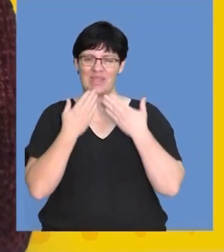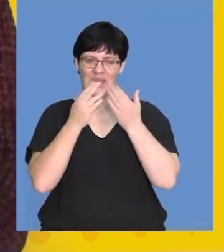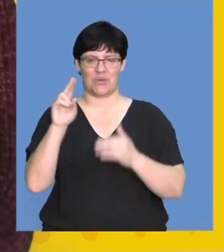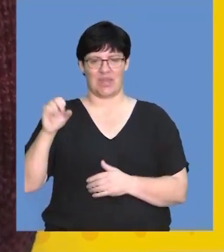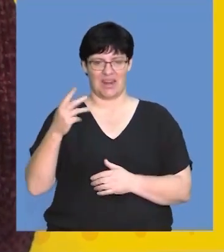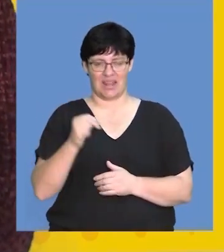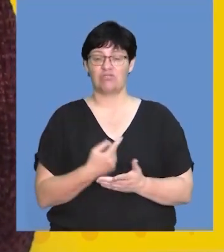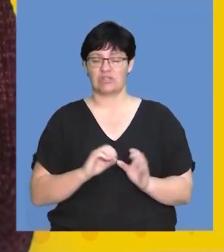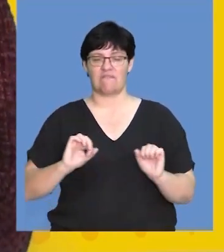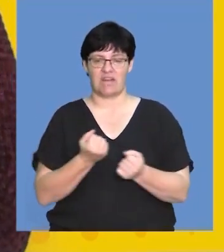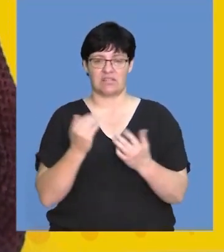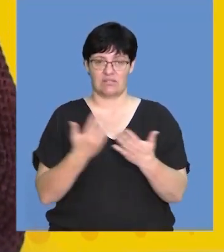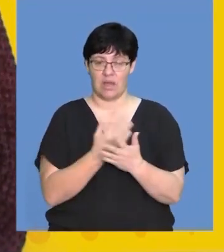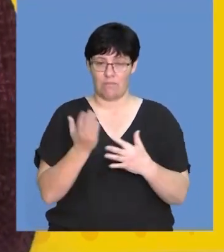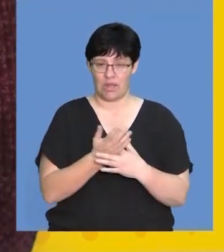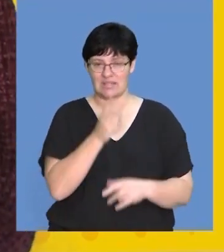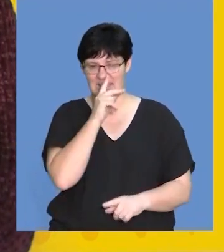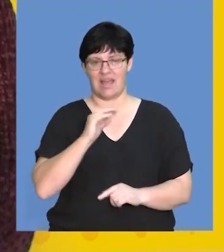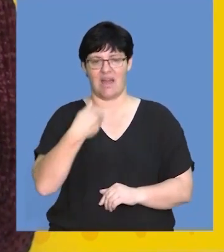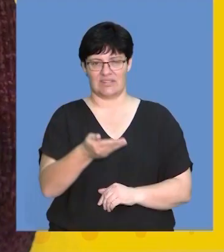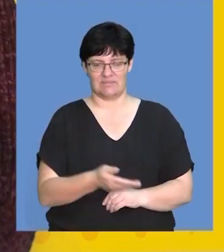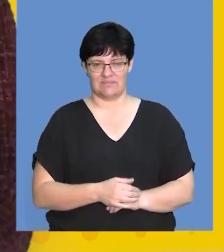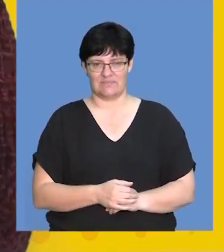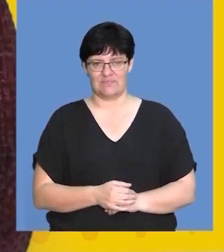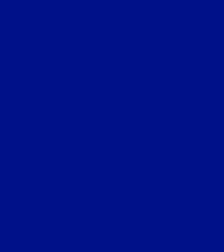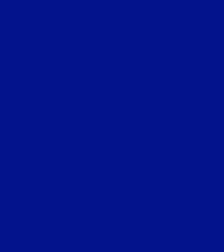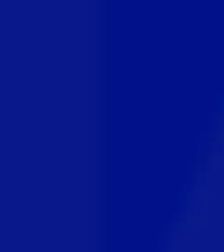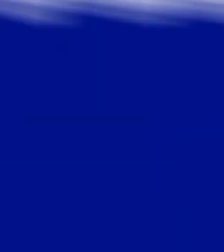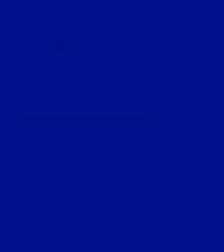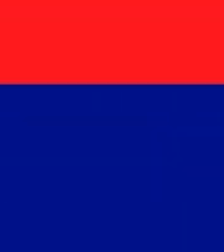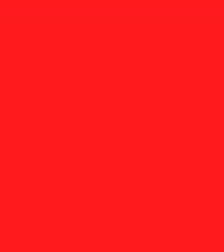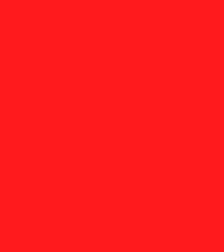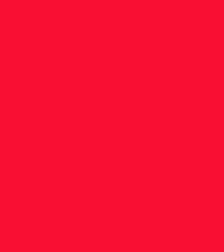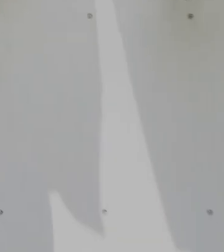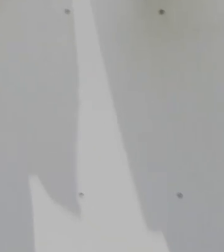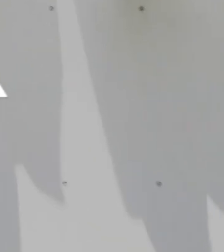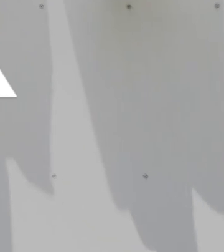Eugen. Guys, let's take a quick break and we'll see you shortly after this.